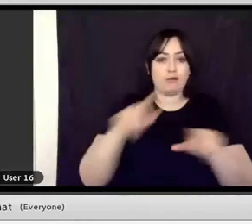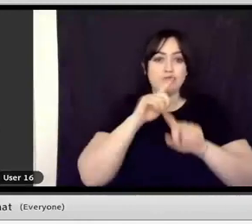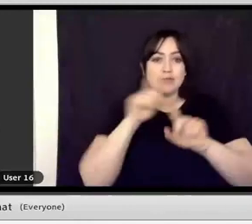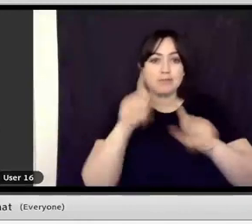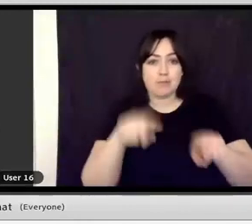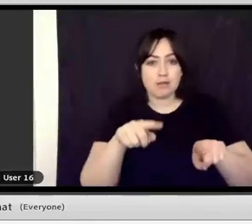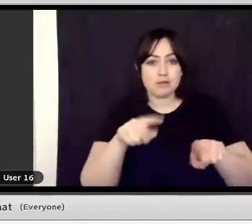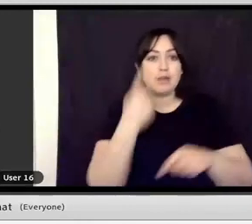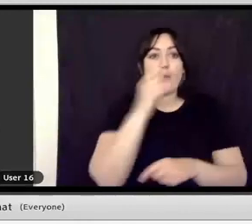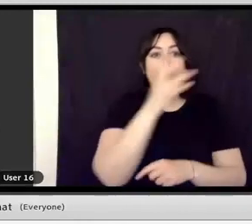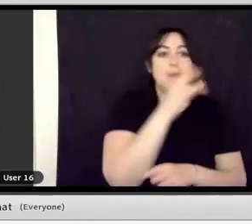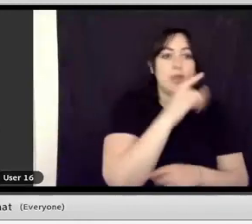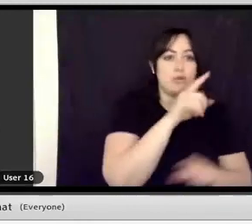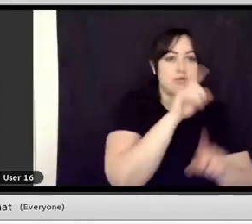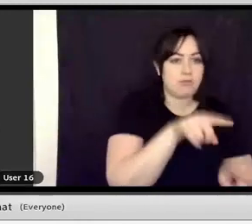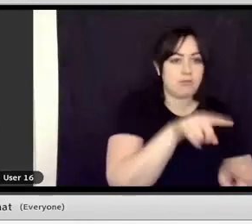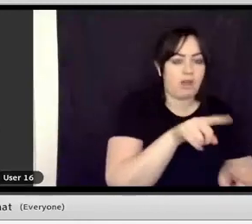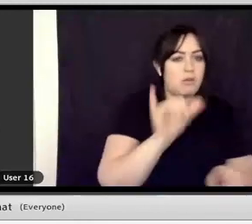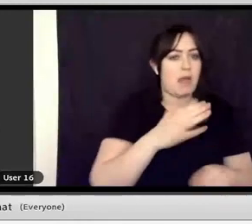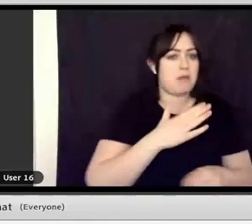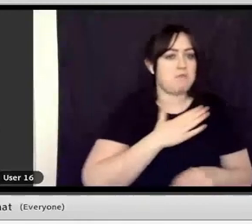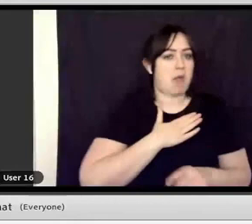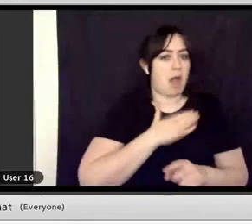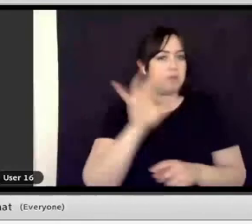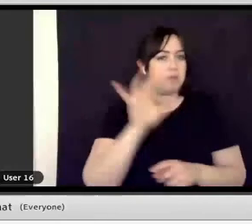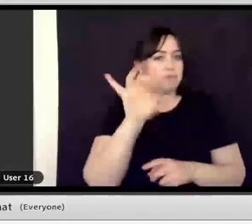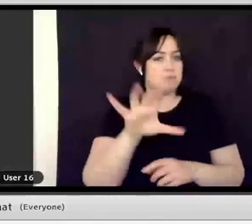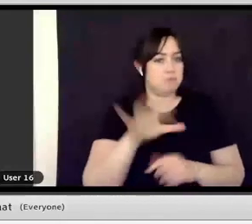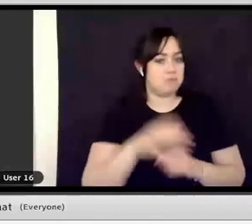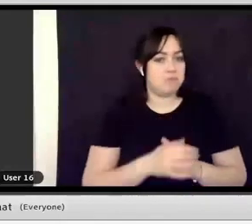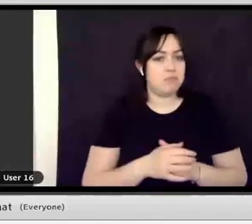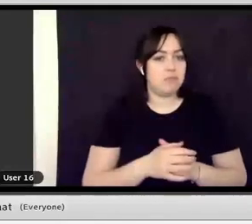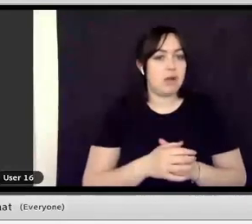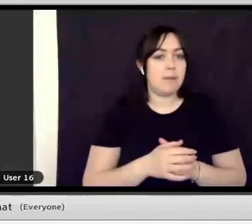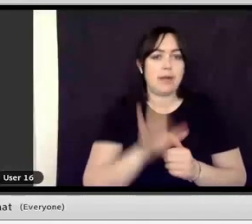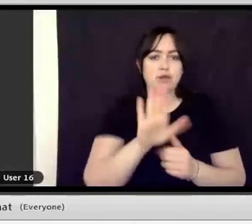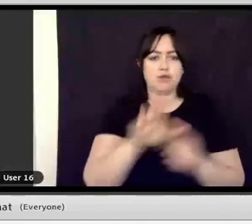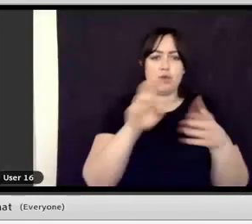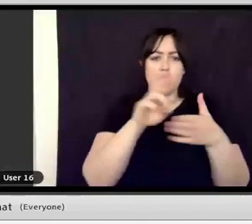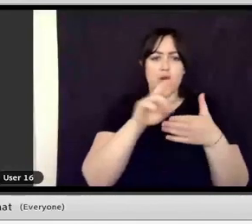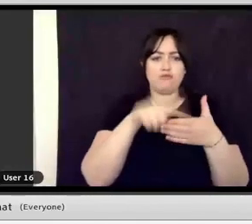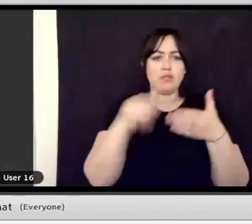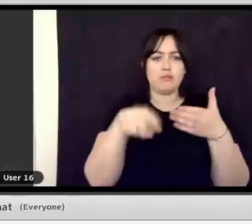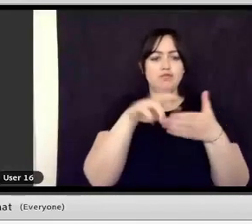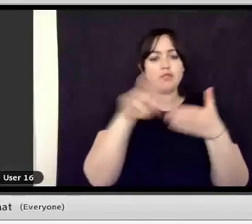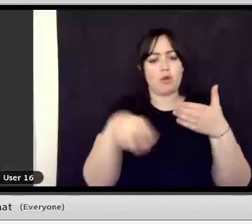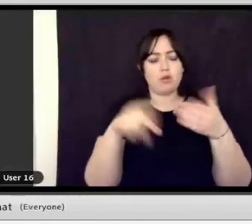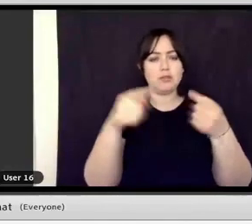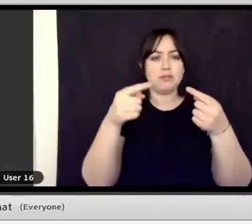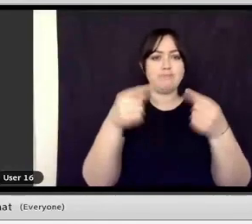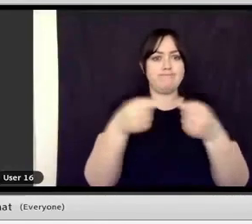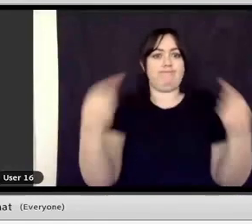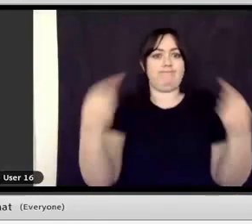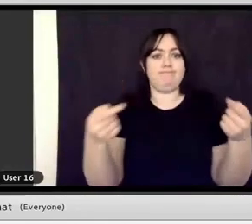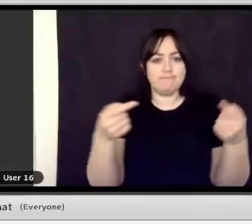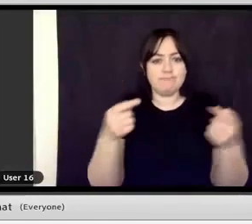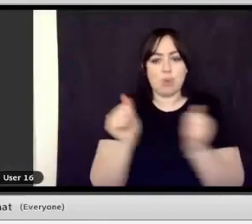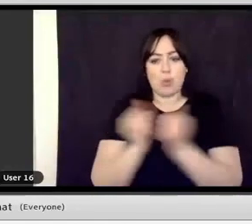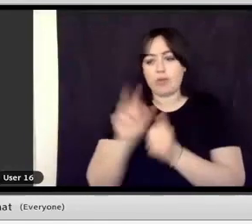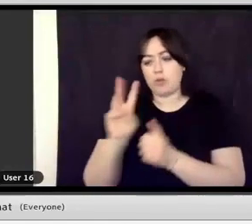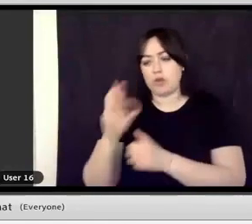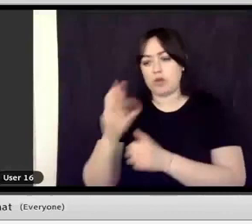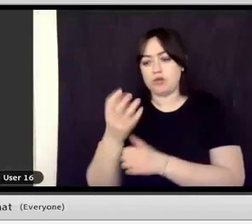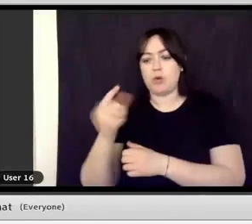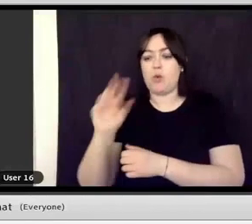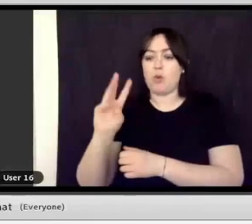one I would use. But the fact that your results were flipped with the short set and the child function model is